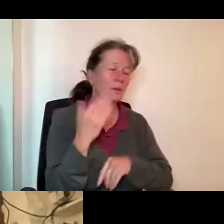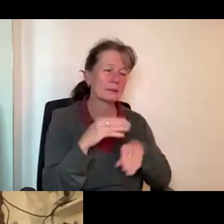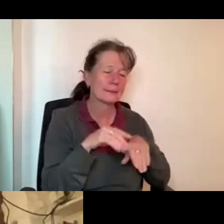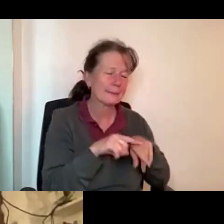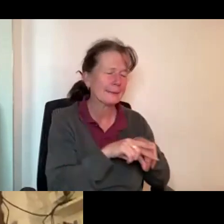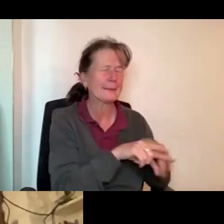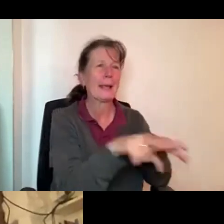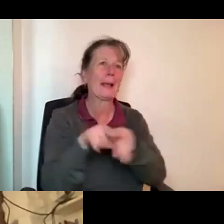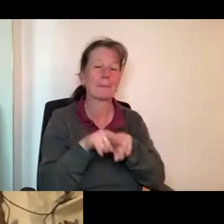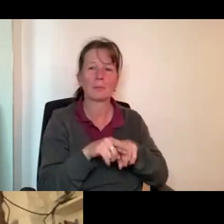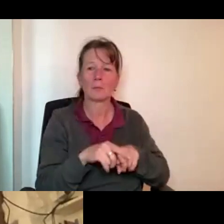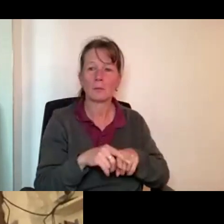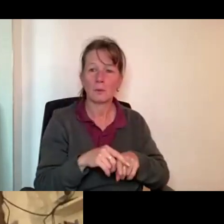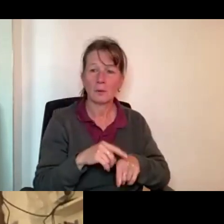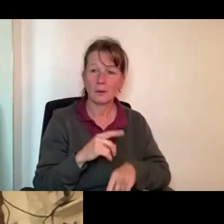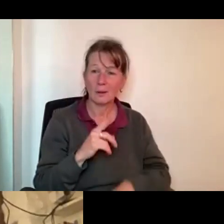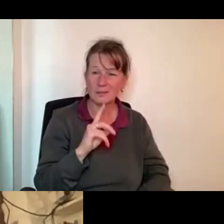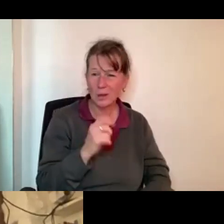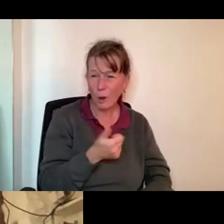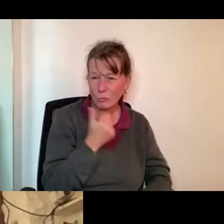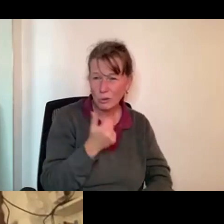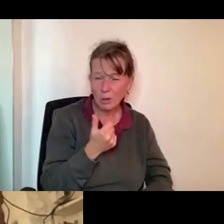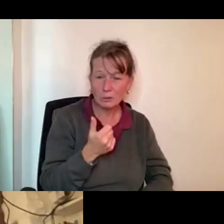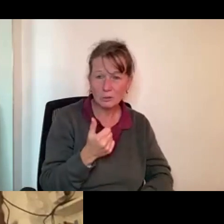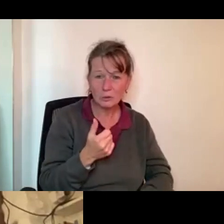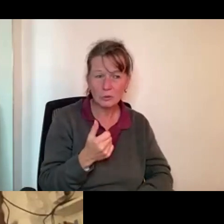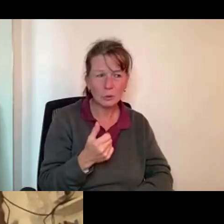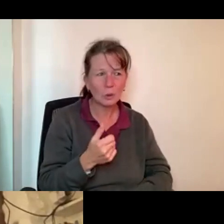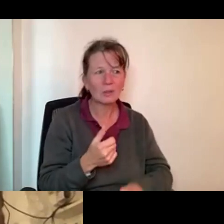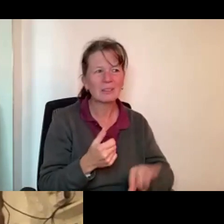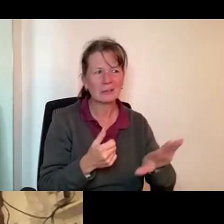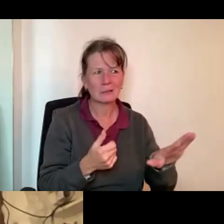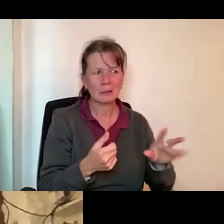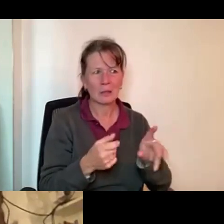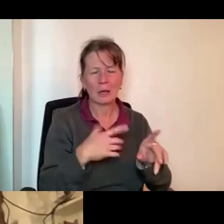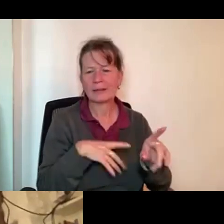Is it okay to bring in younger people,